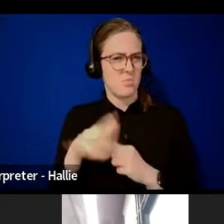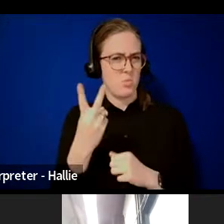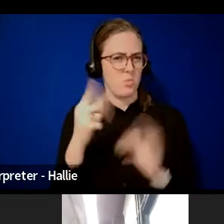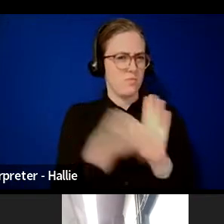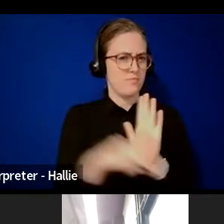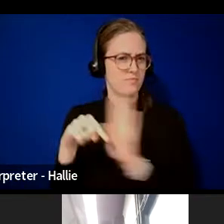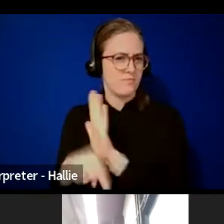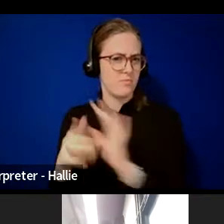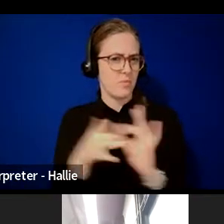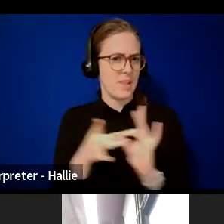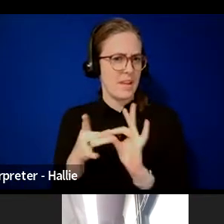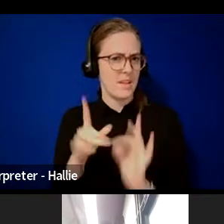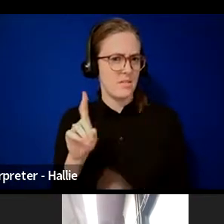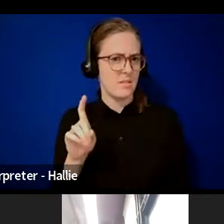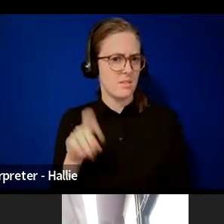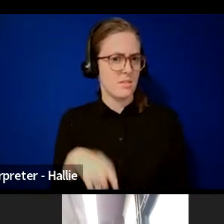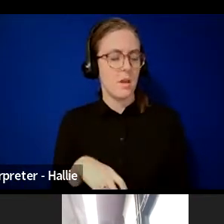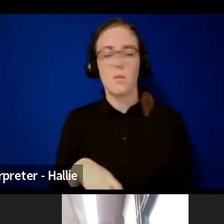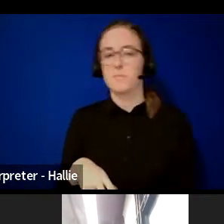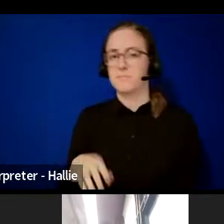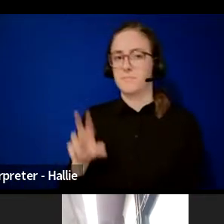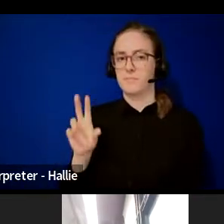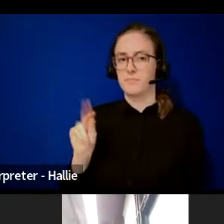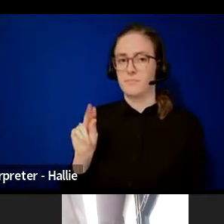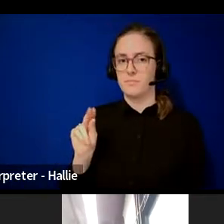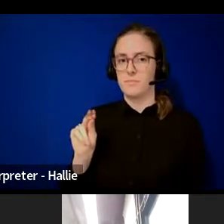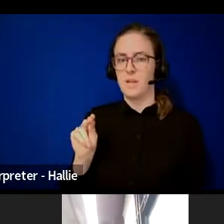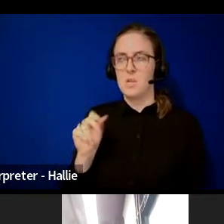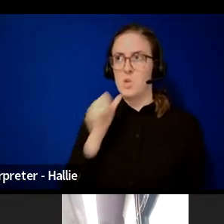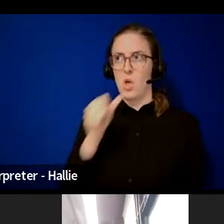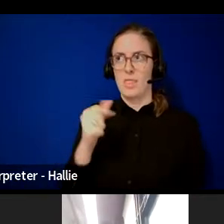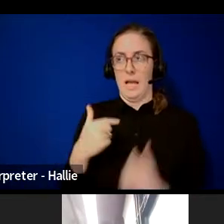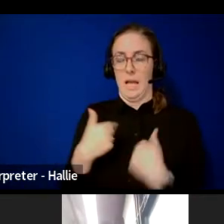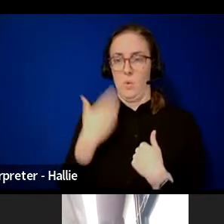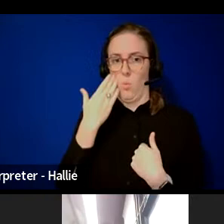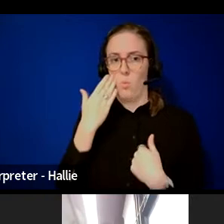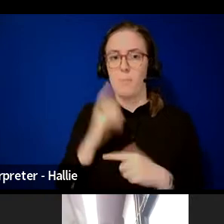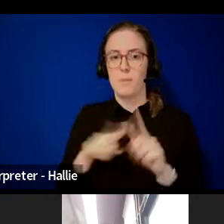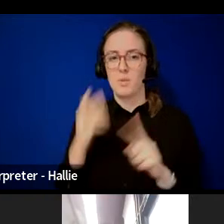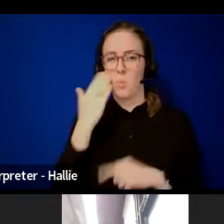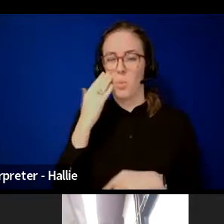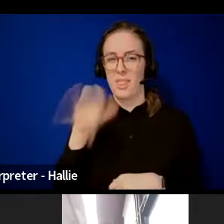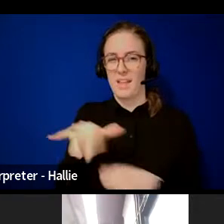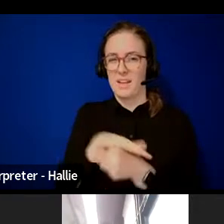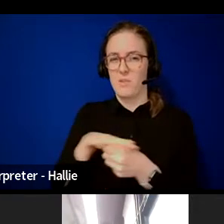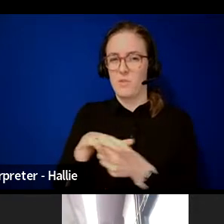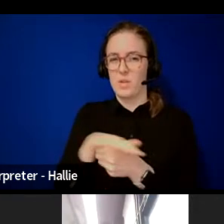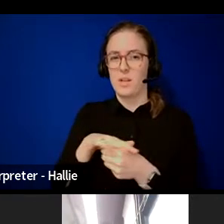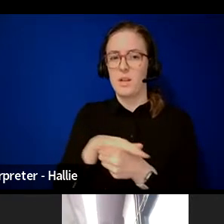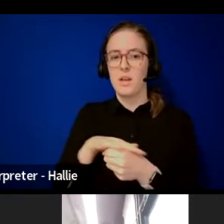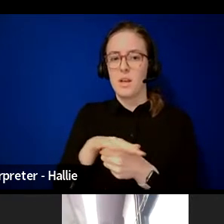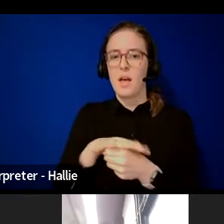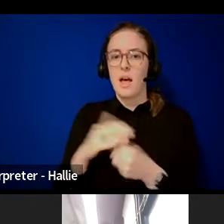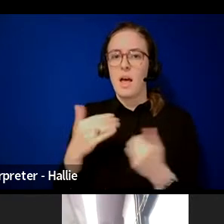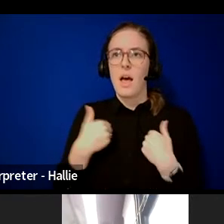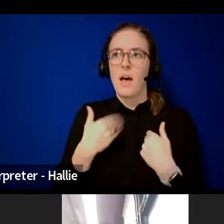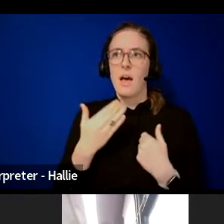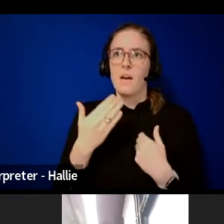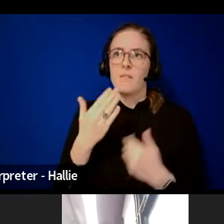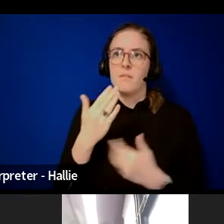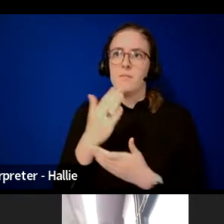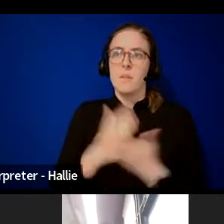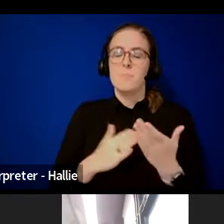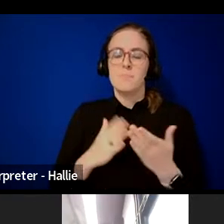Not that I've been told, but as you know, that area there's a certain element of people